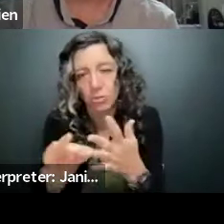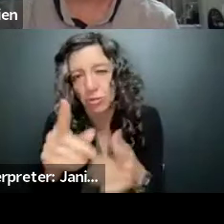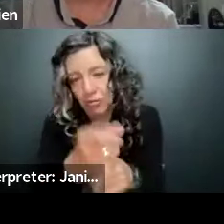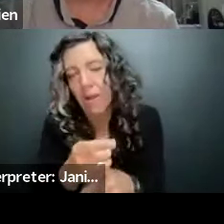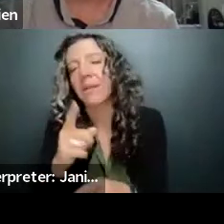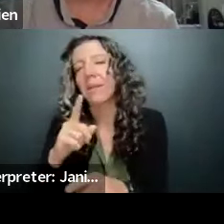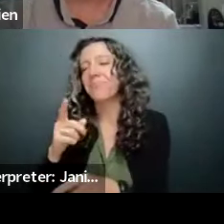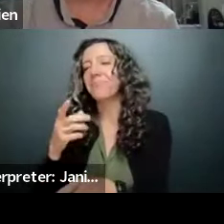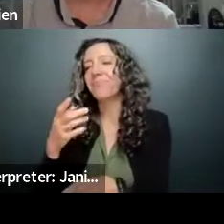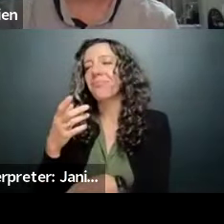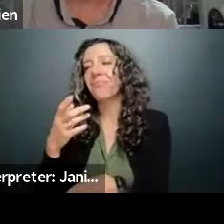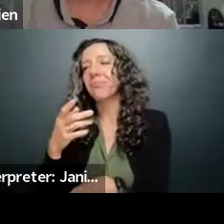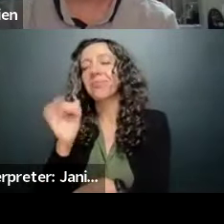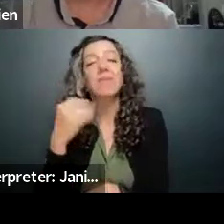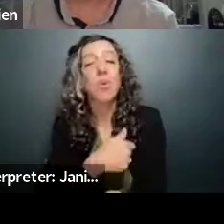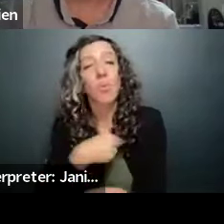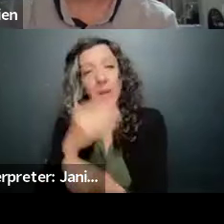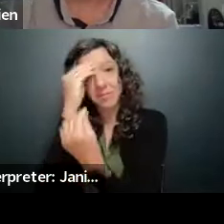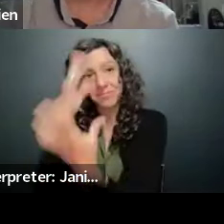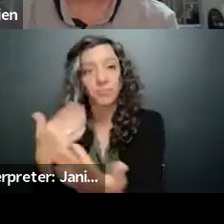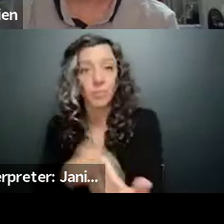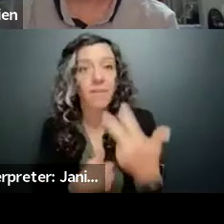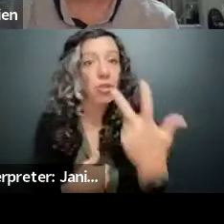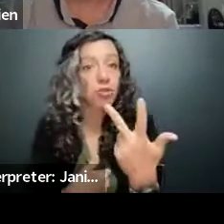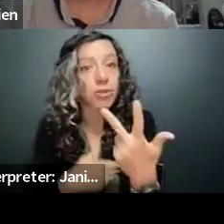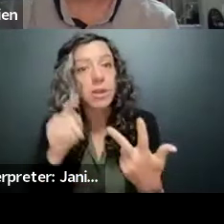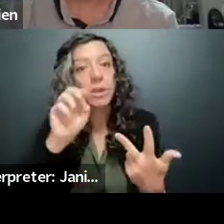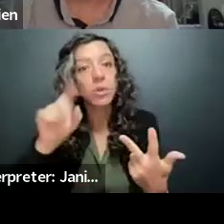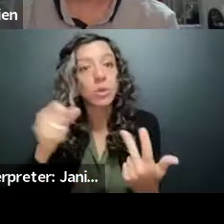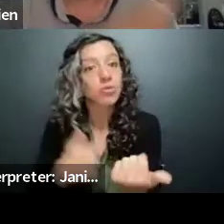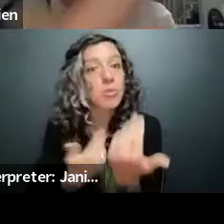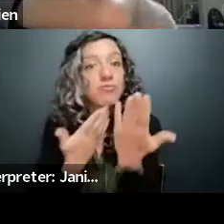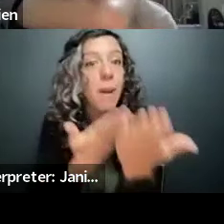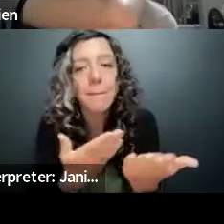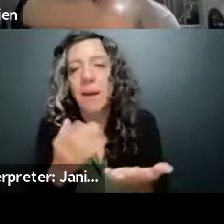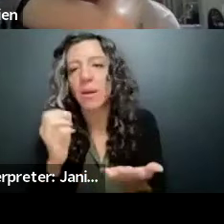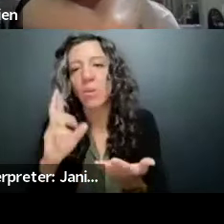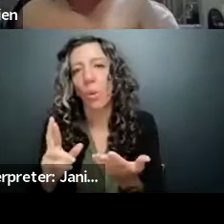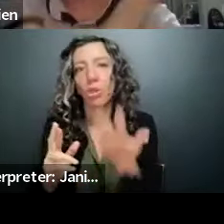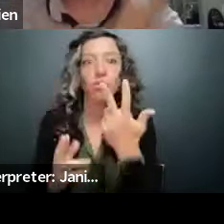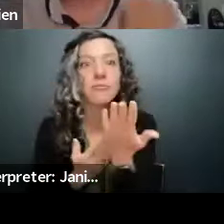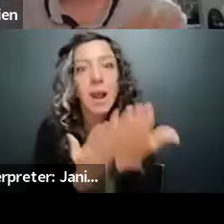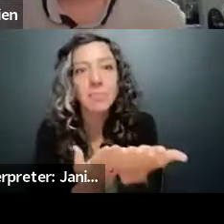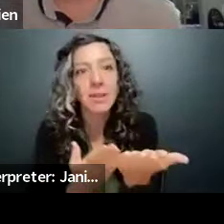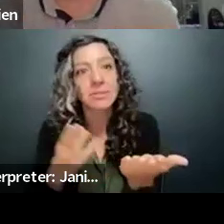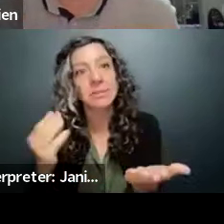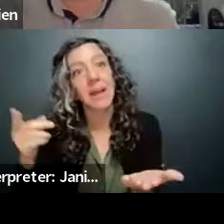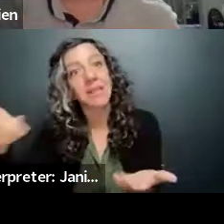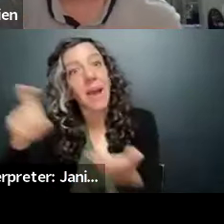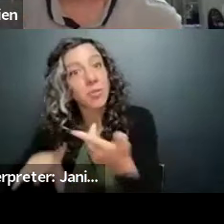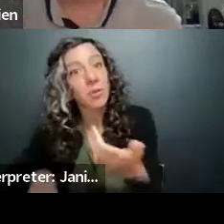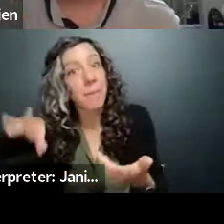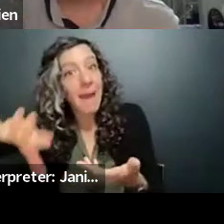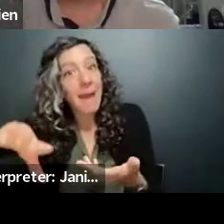say there are three tools that we recommend or whatever, or you know, and that's like something they have to pay for. We